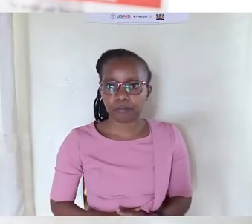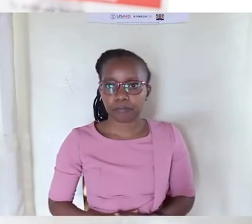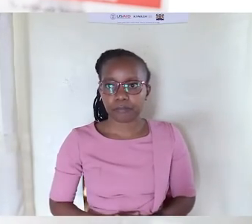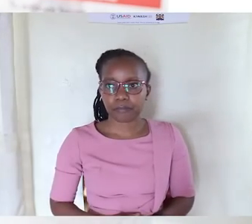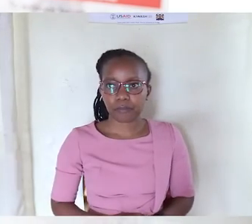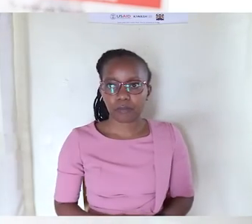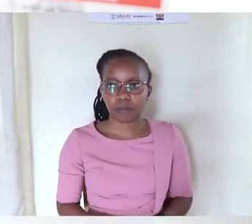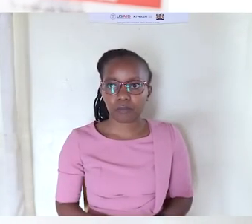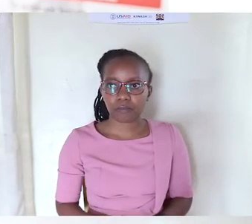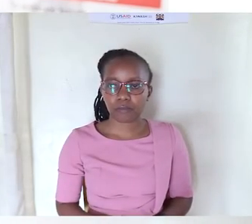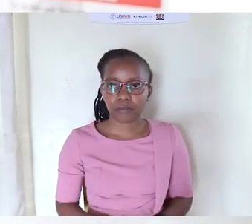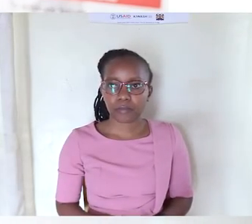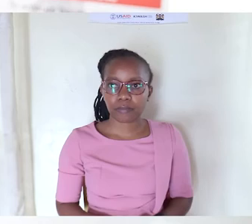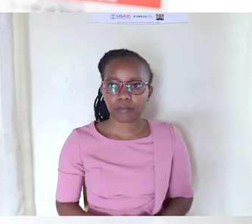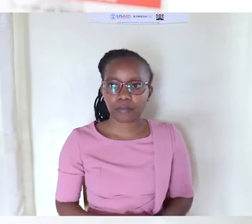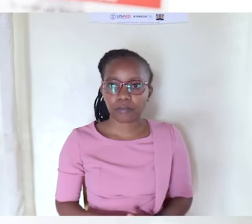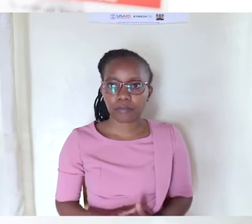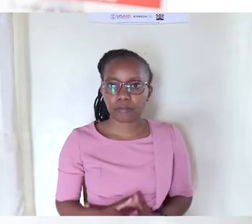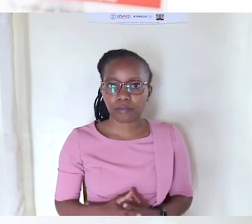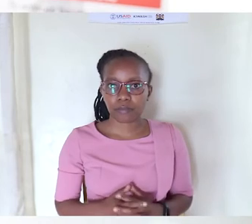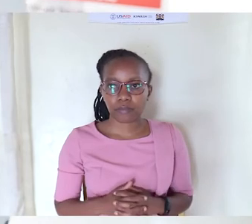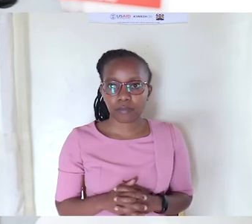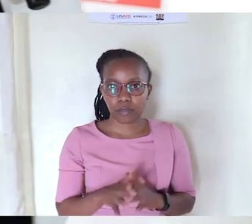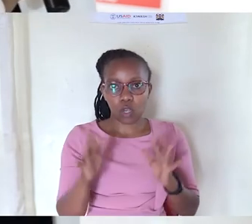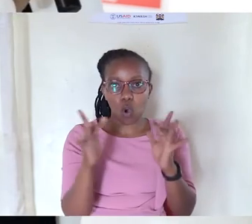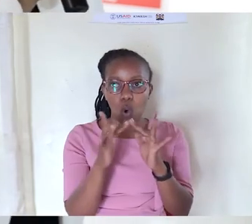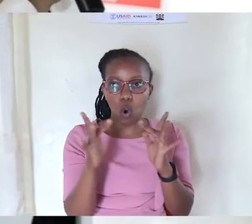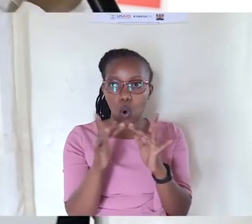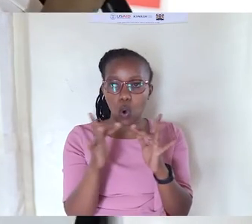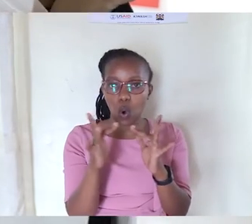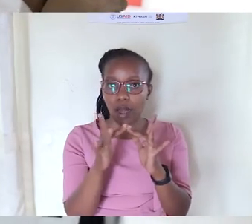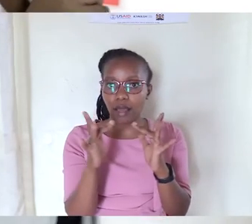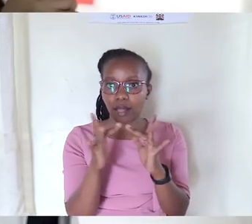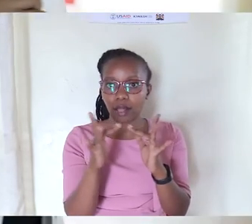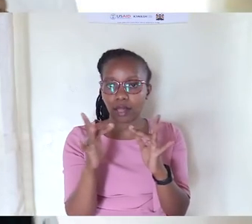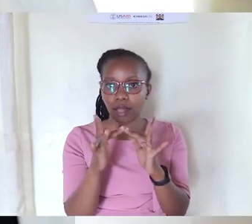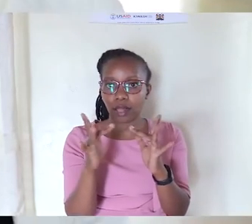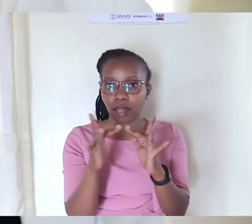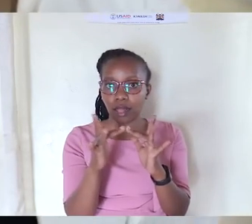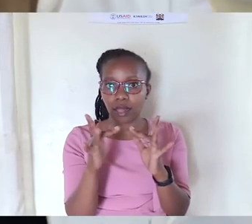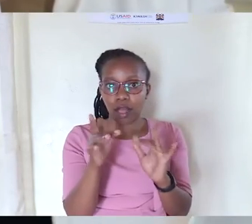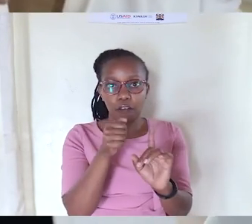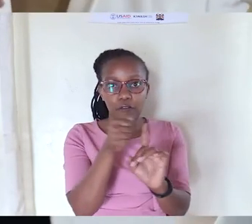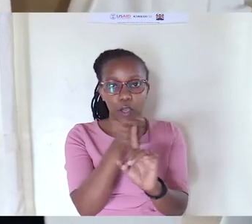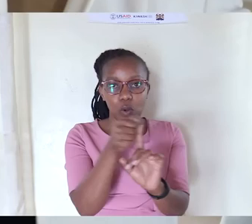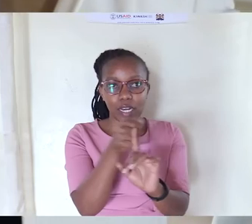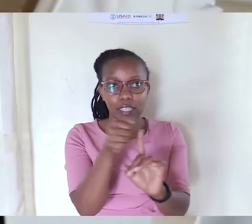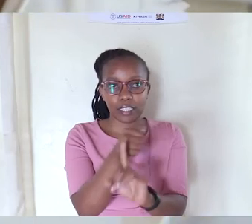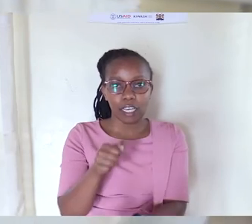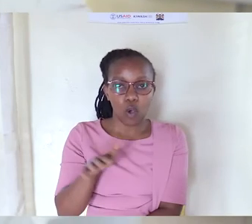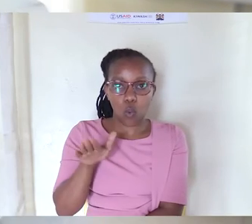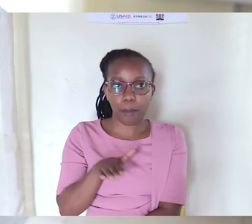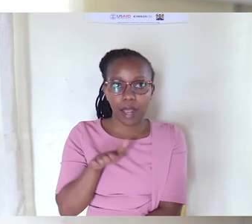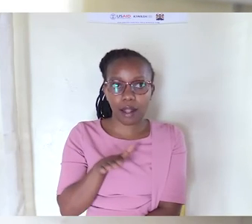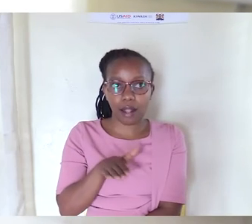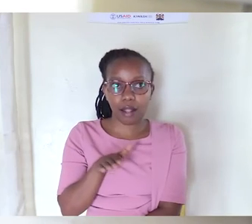There's a question of online violence that is so much against women. So we